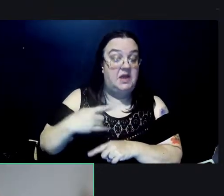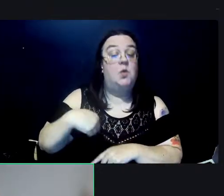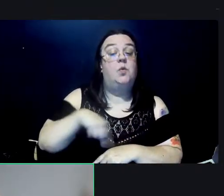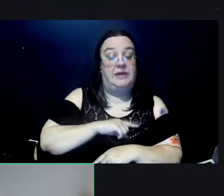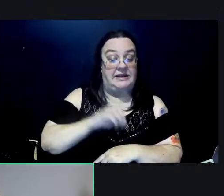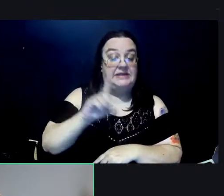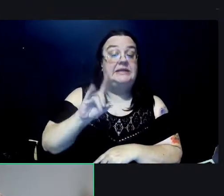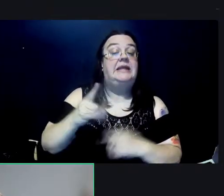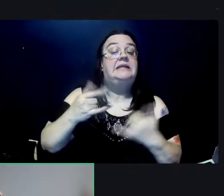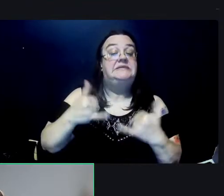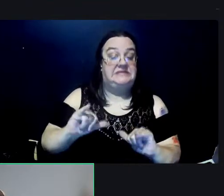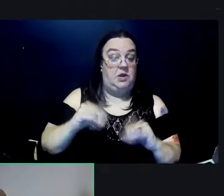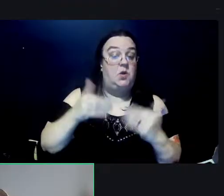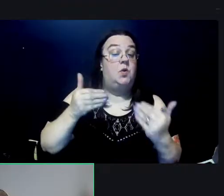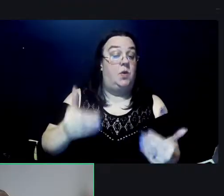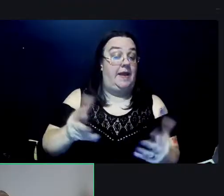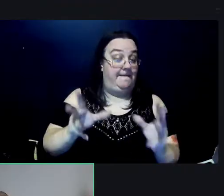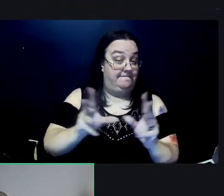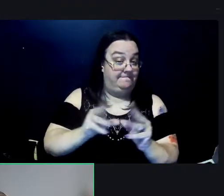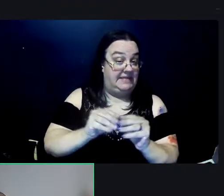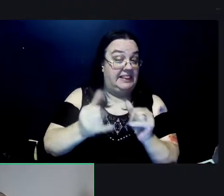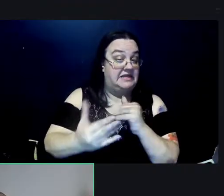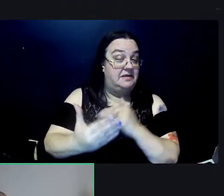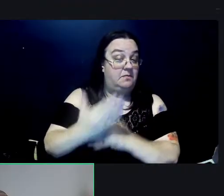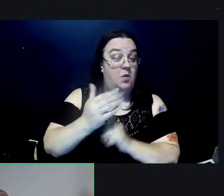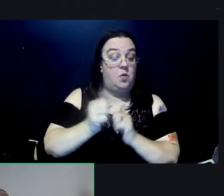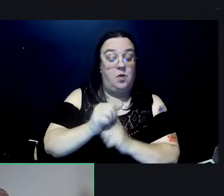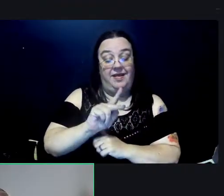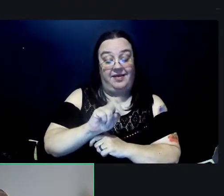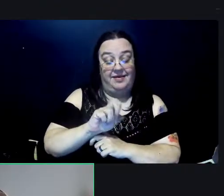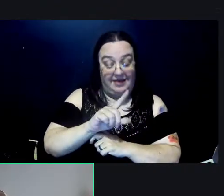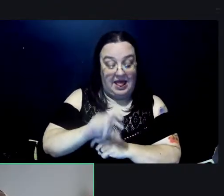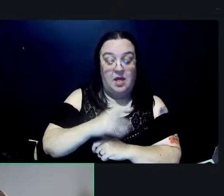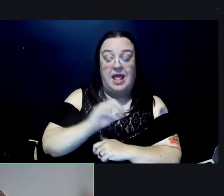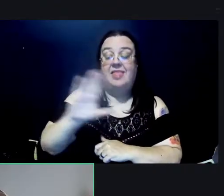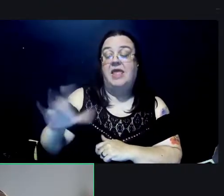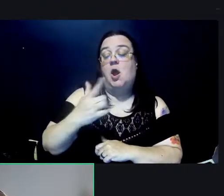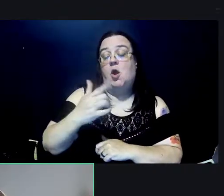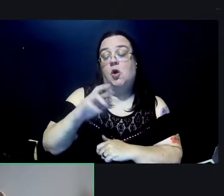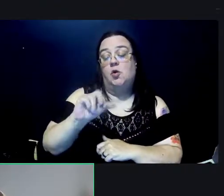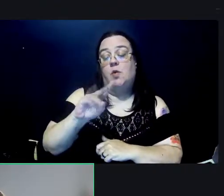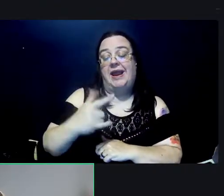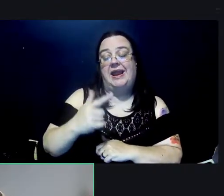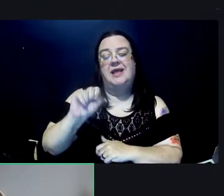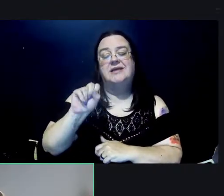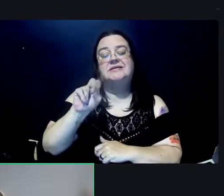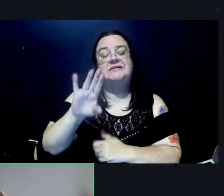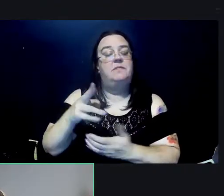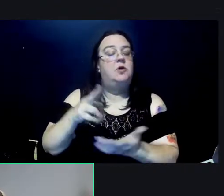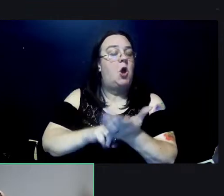go ahead and meet this morning with Keller and their grading subcontractor